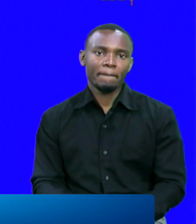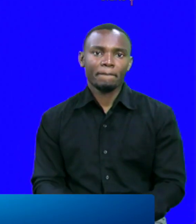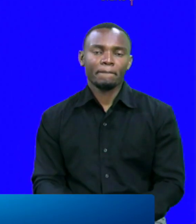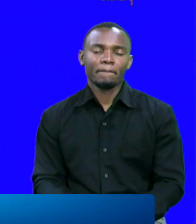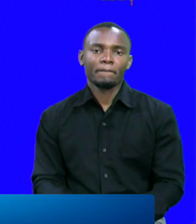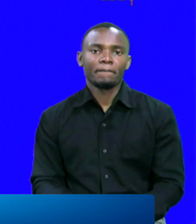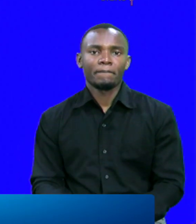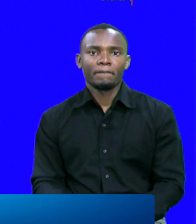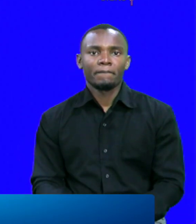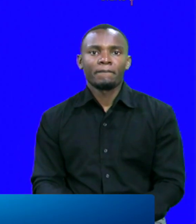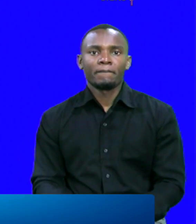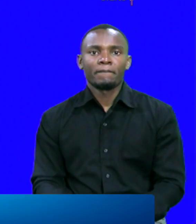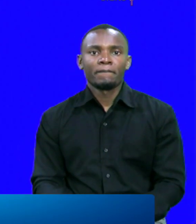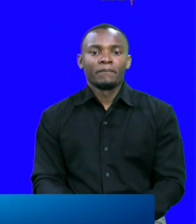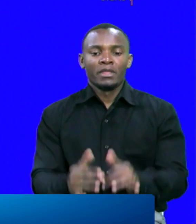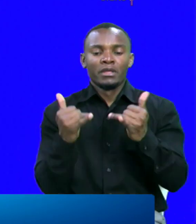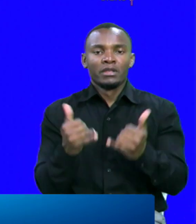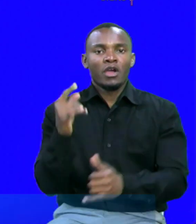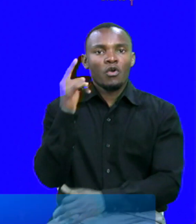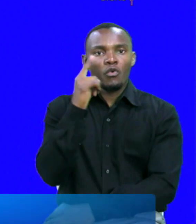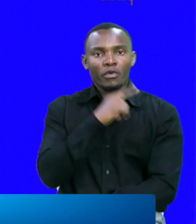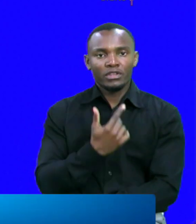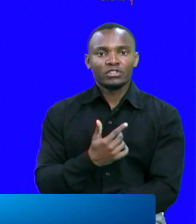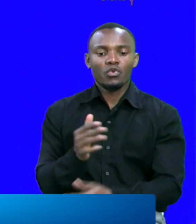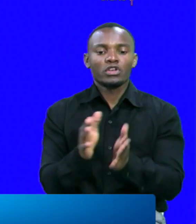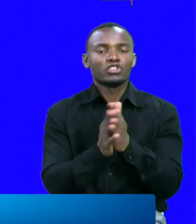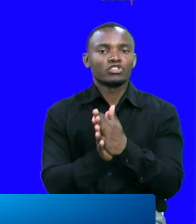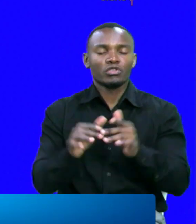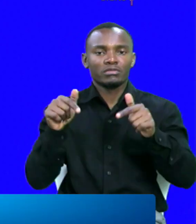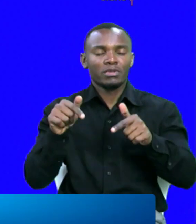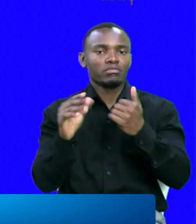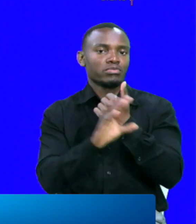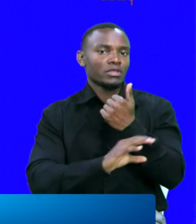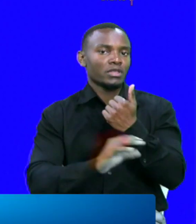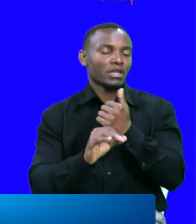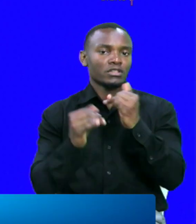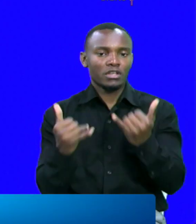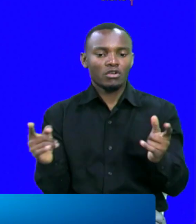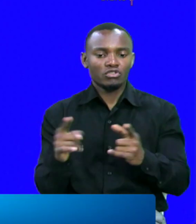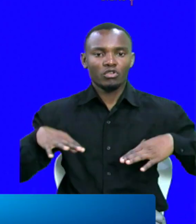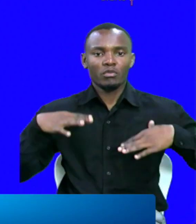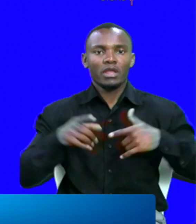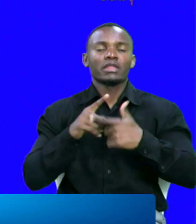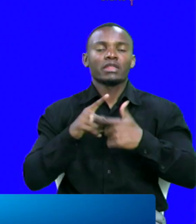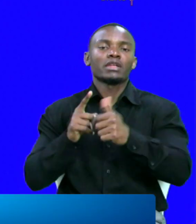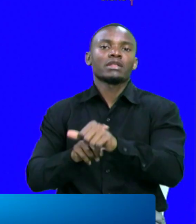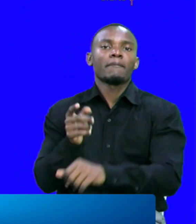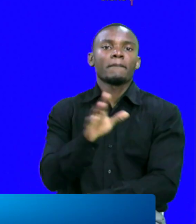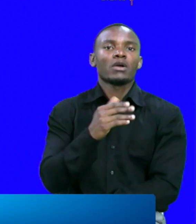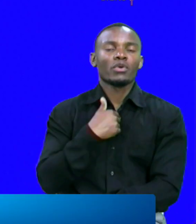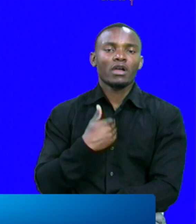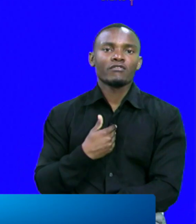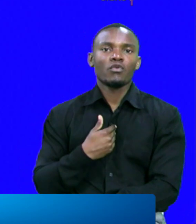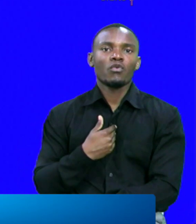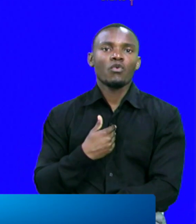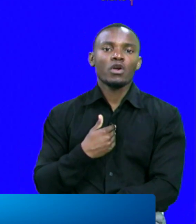According to the legislators, the two CSs have already plunged Kenyans into confusion and should be ruled out of giving further directions as far as